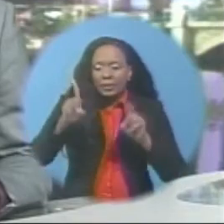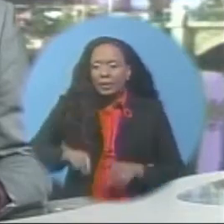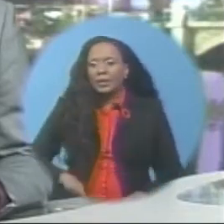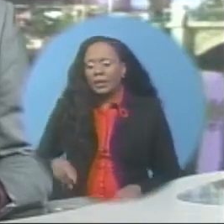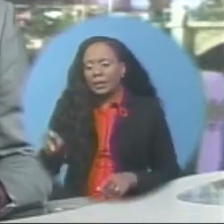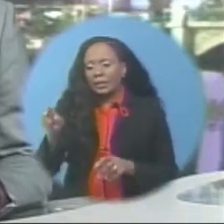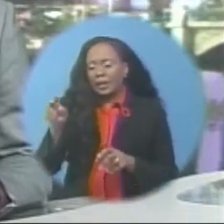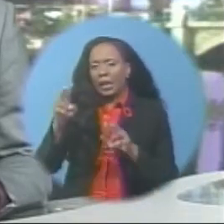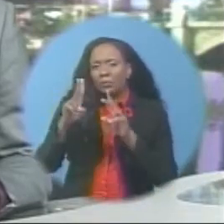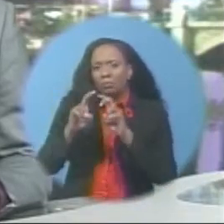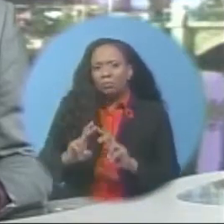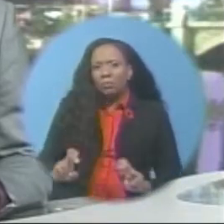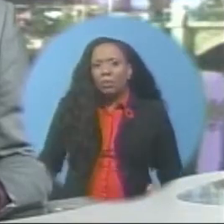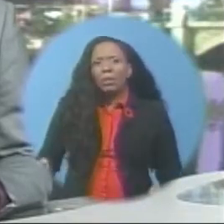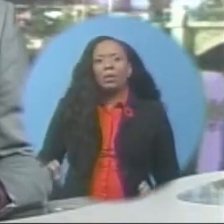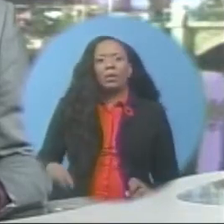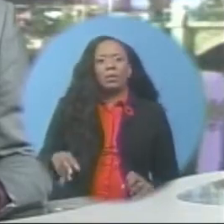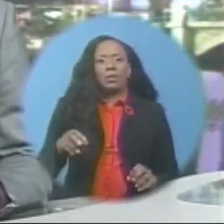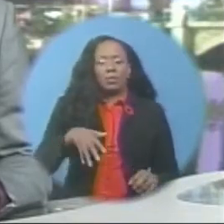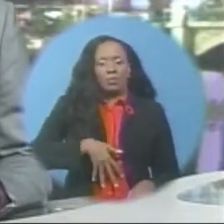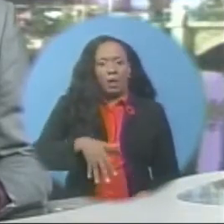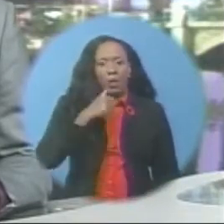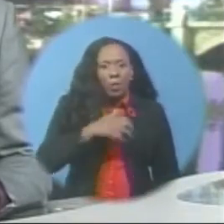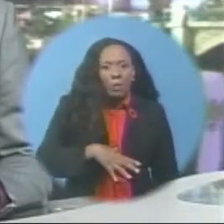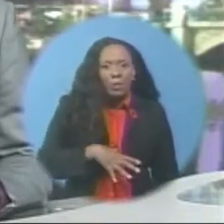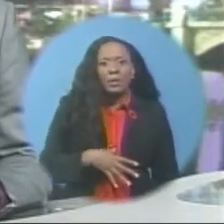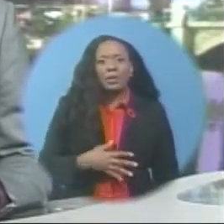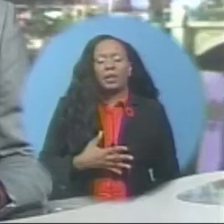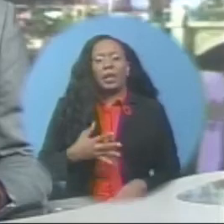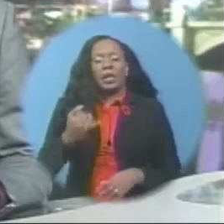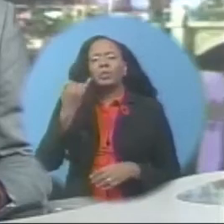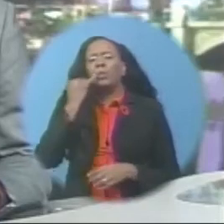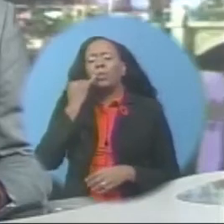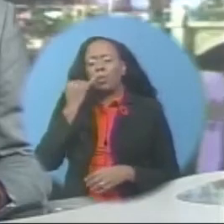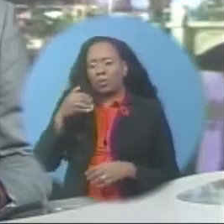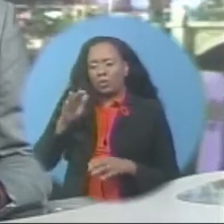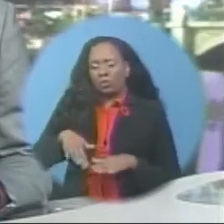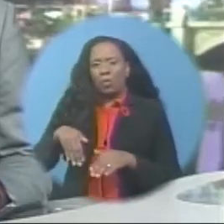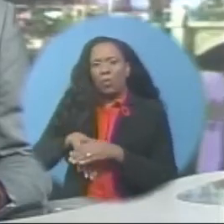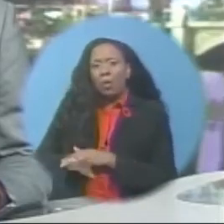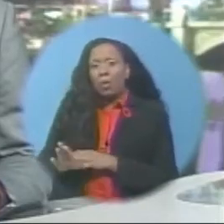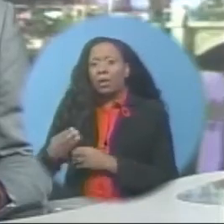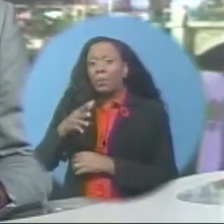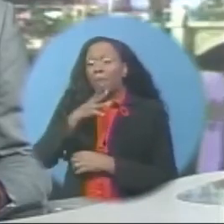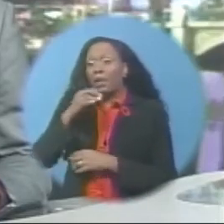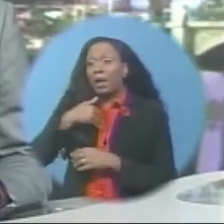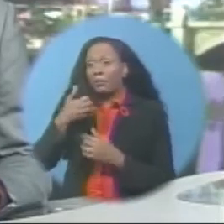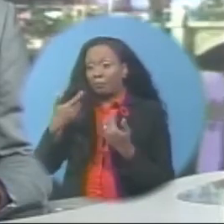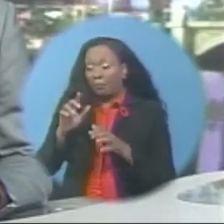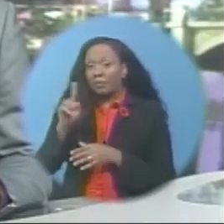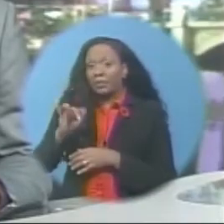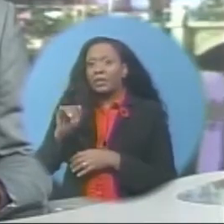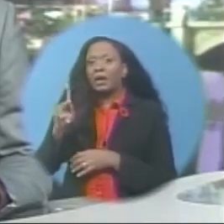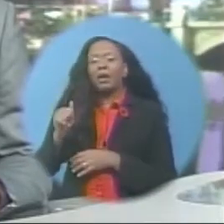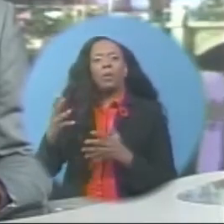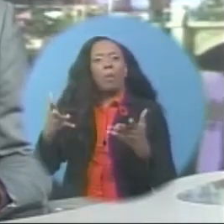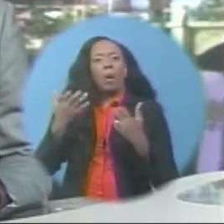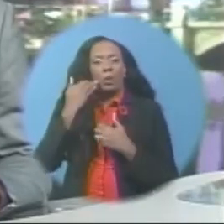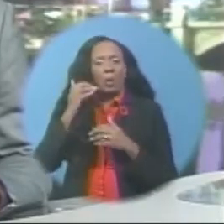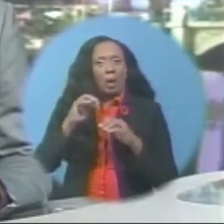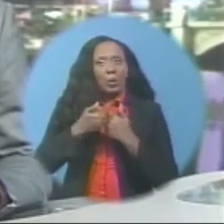women, along with children born to mothers with Zika. Efforts are also continuing to remove potential breeding sites for mosquitoes.